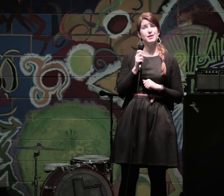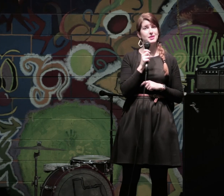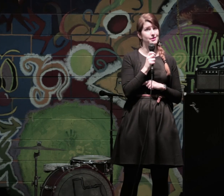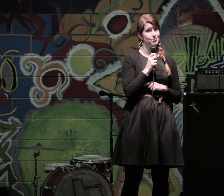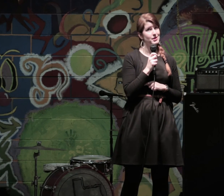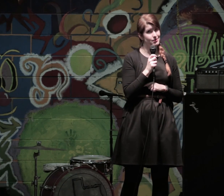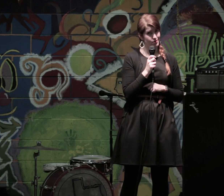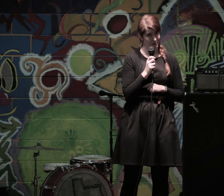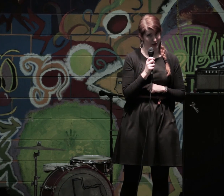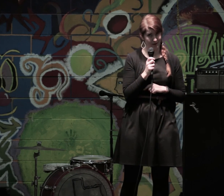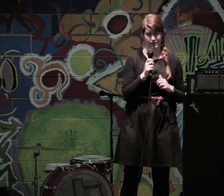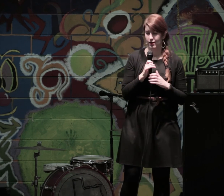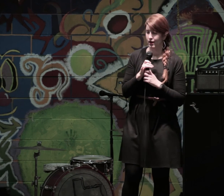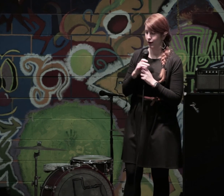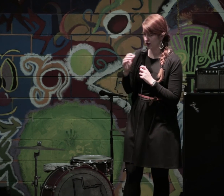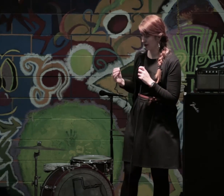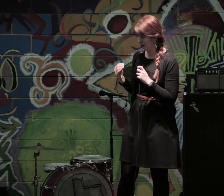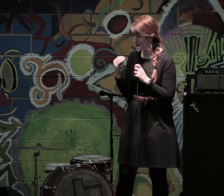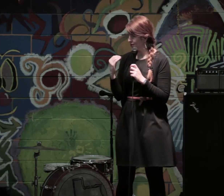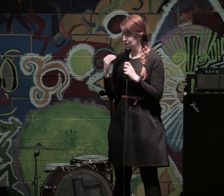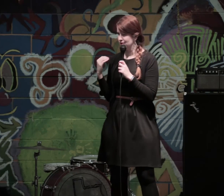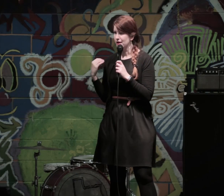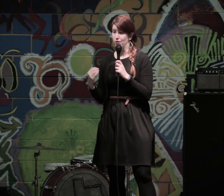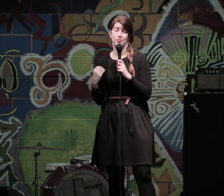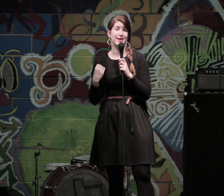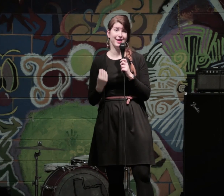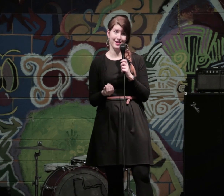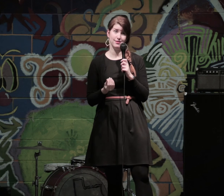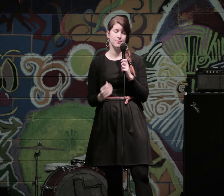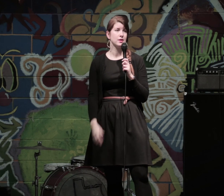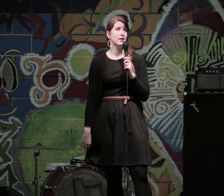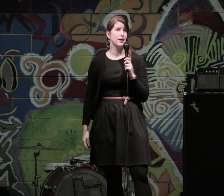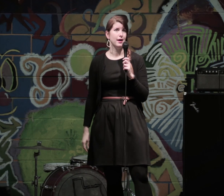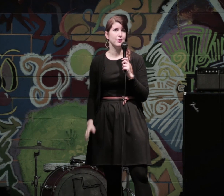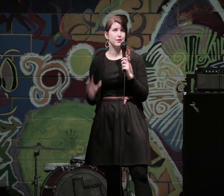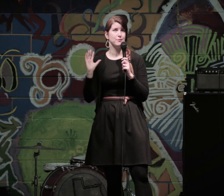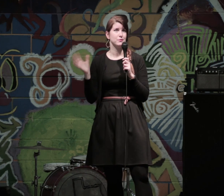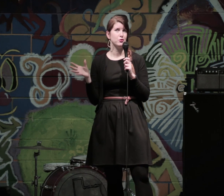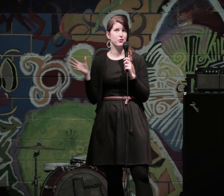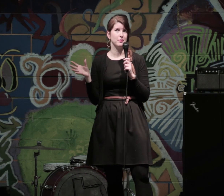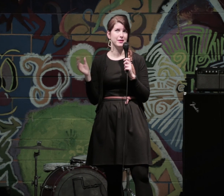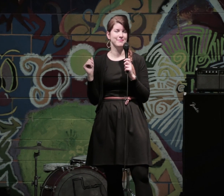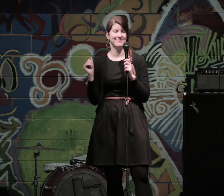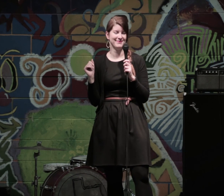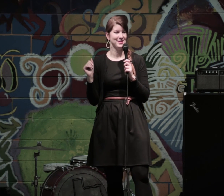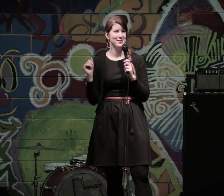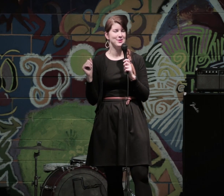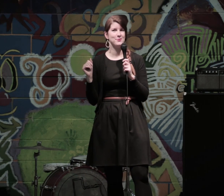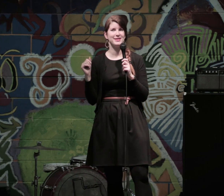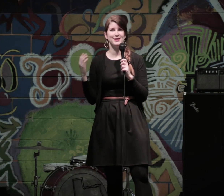we sometimes end up misinterpreting. I wish I could claim this story as my own, but I can't. I had a good friend of